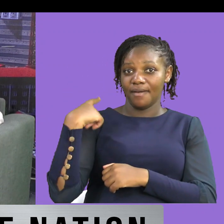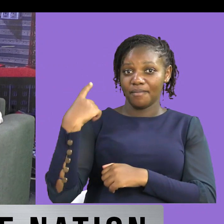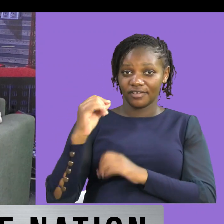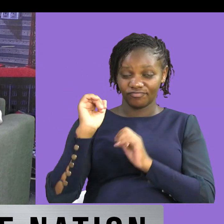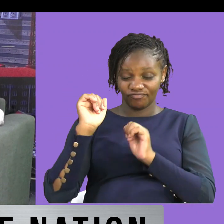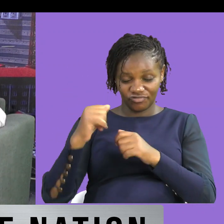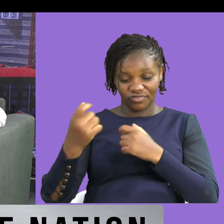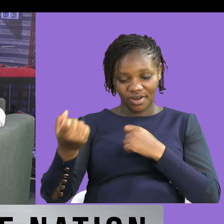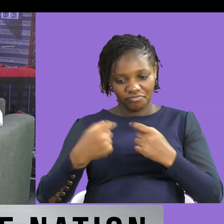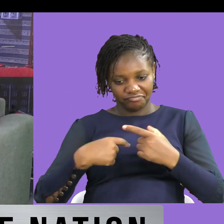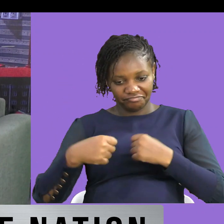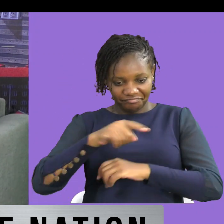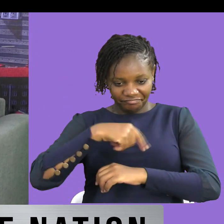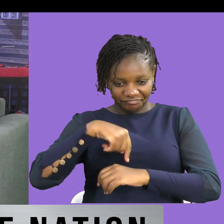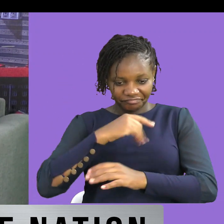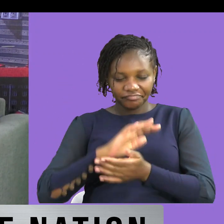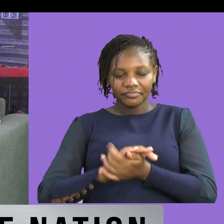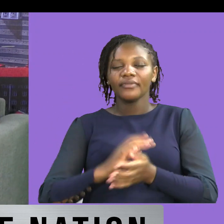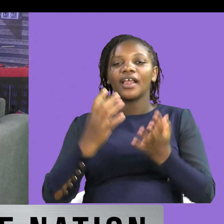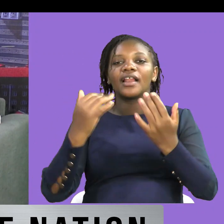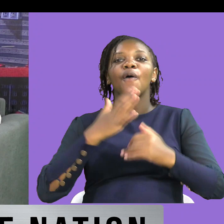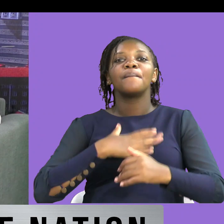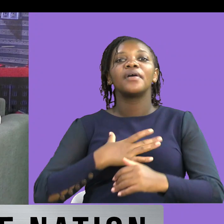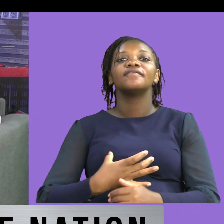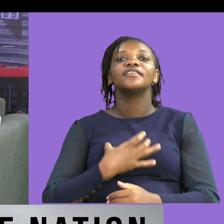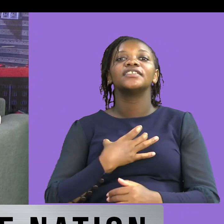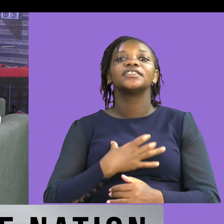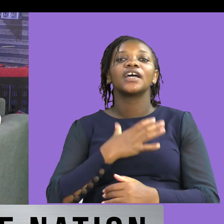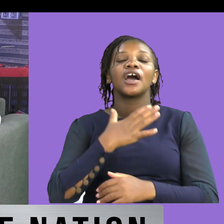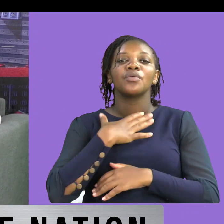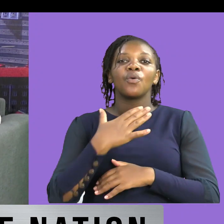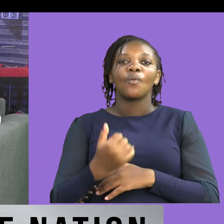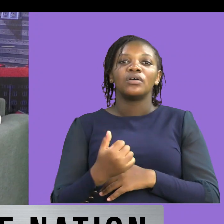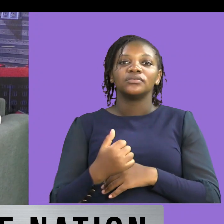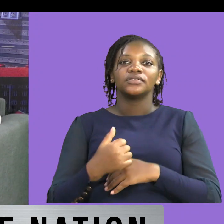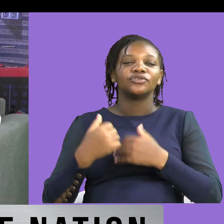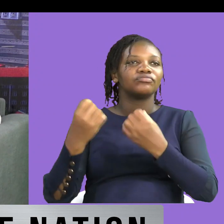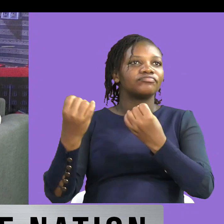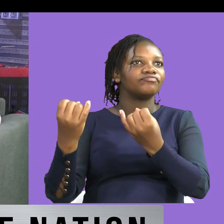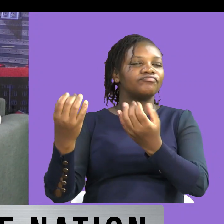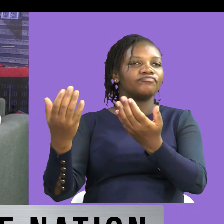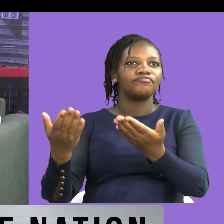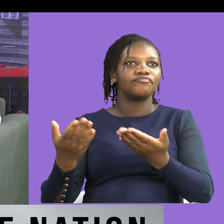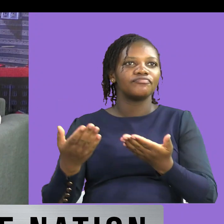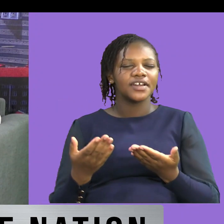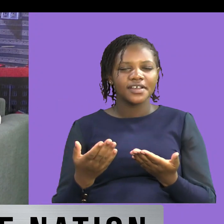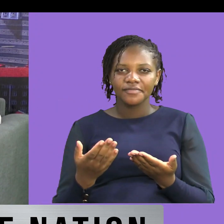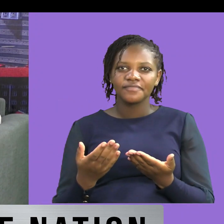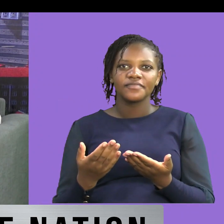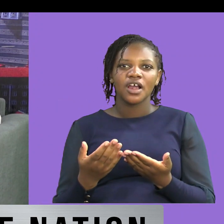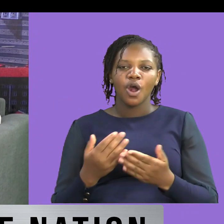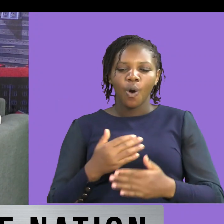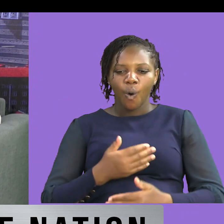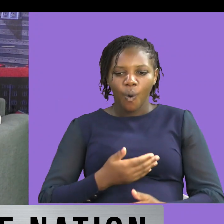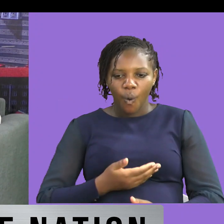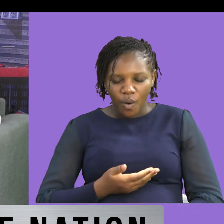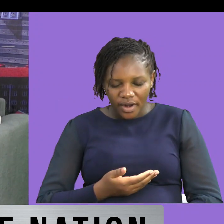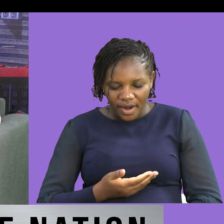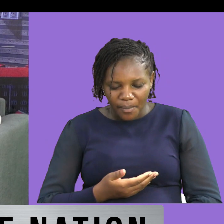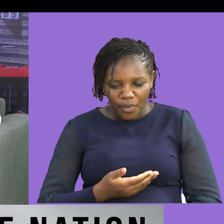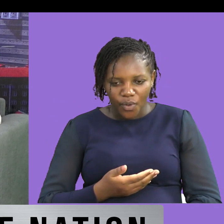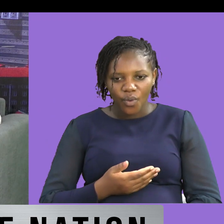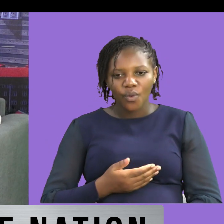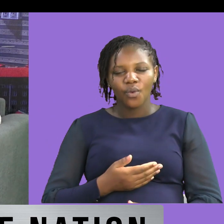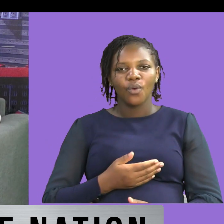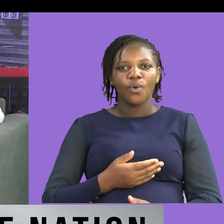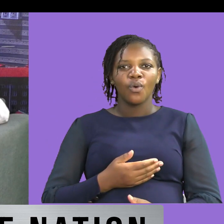Nicholas. Yes, Jonah. We need to bring one Crystal Asige to this show. Yes. Honorable. Obviously, I support that. The